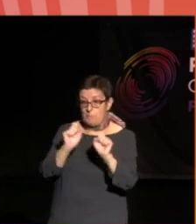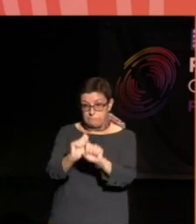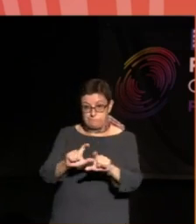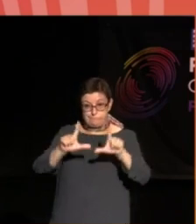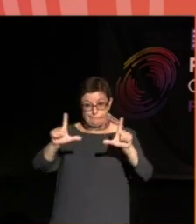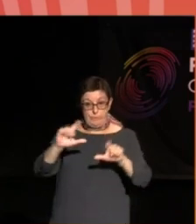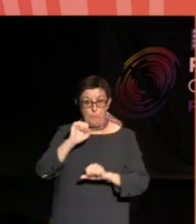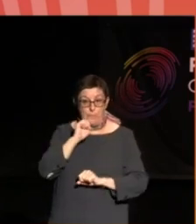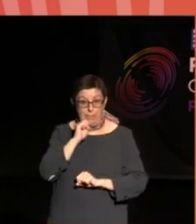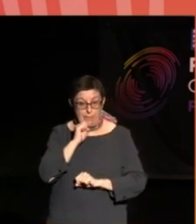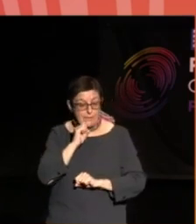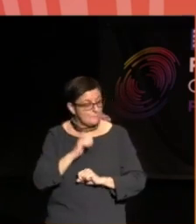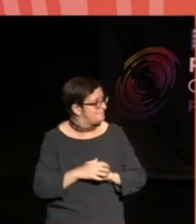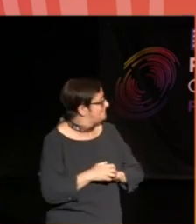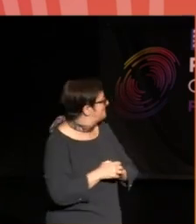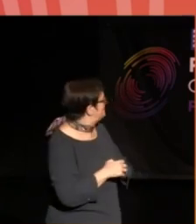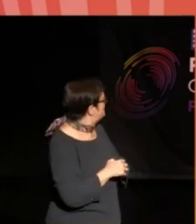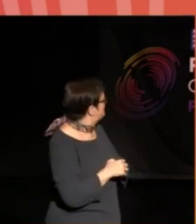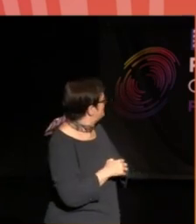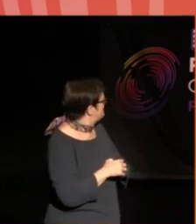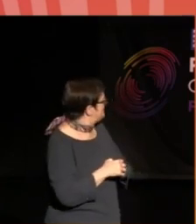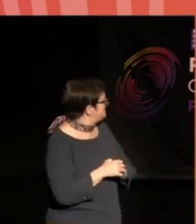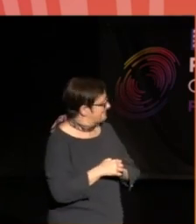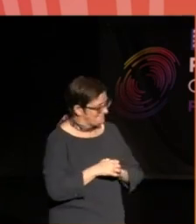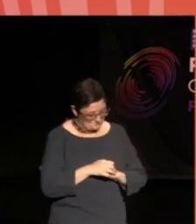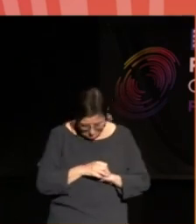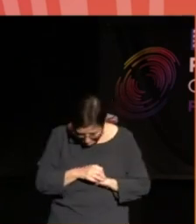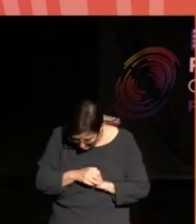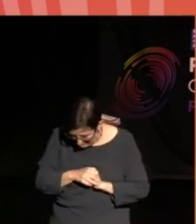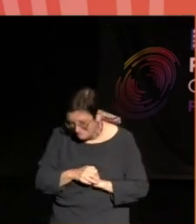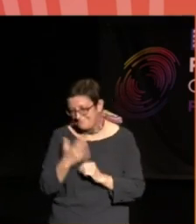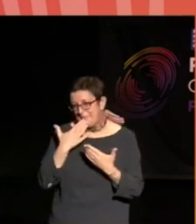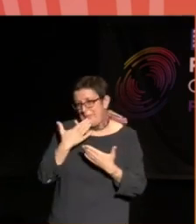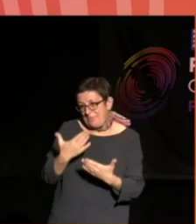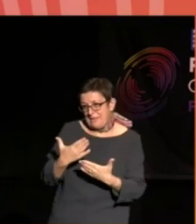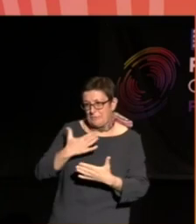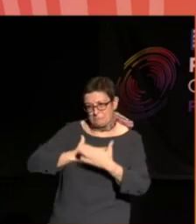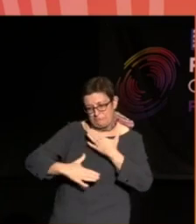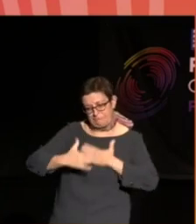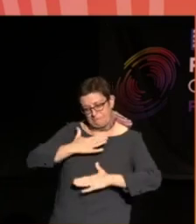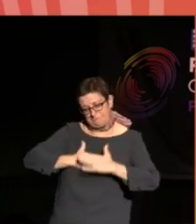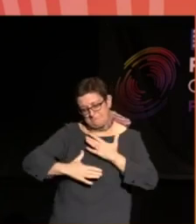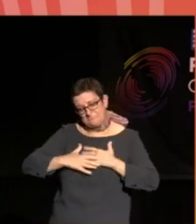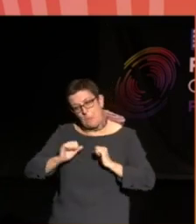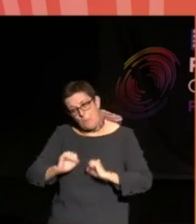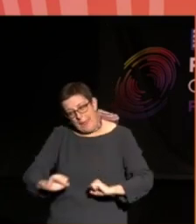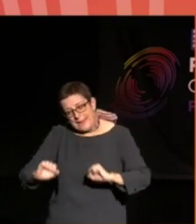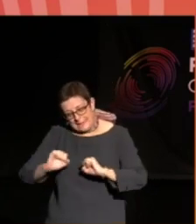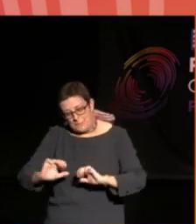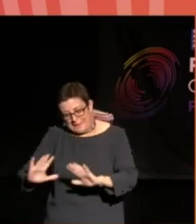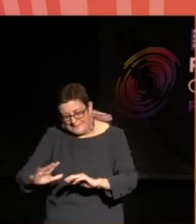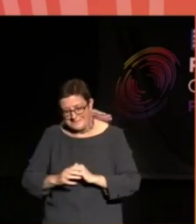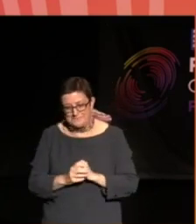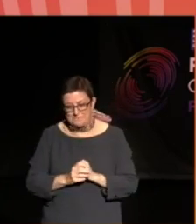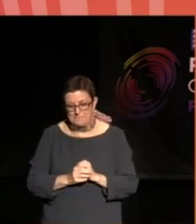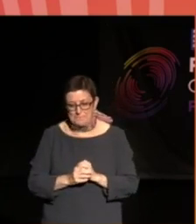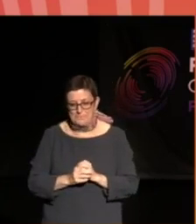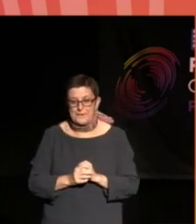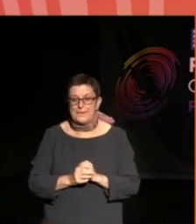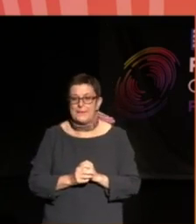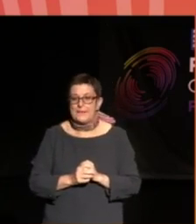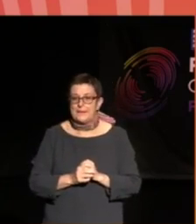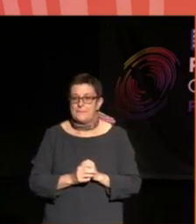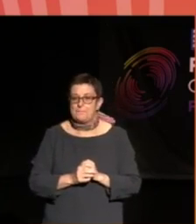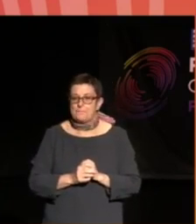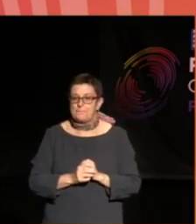second. Yes, there we go. Thank you for waiting patiently. You've very much been felt in presence, if not in body